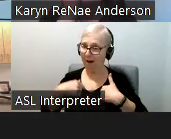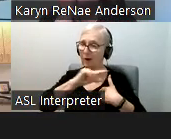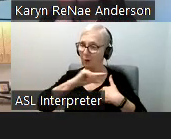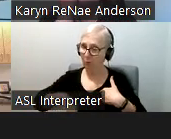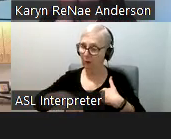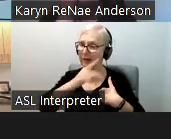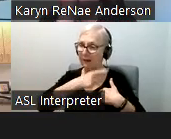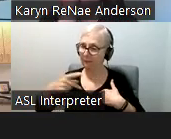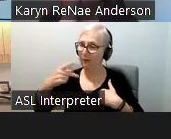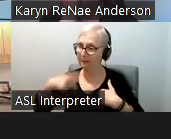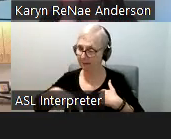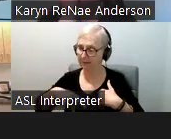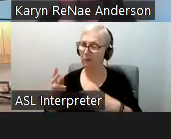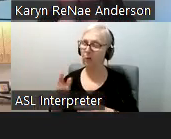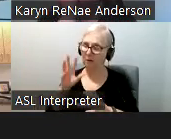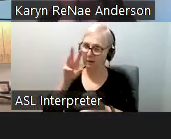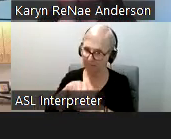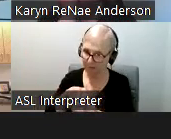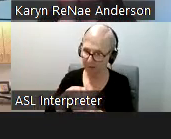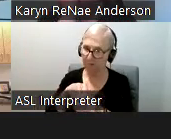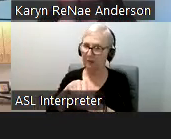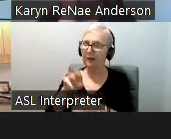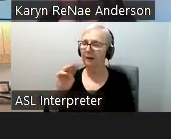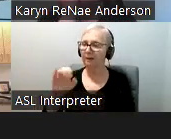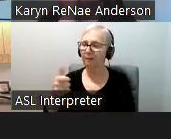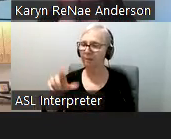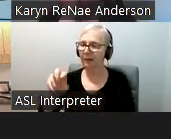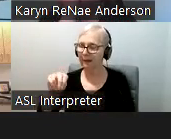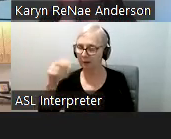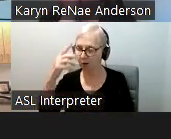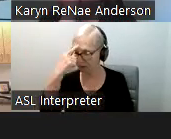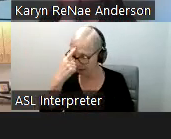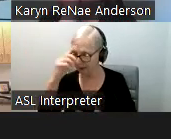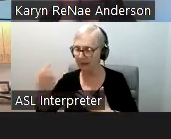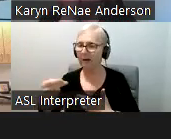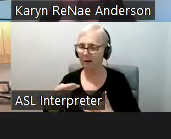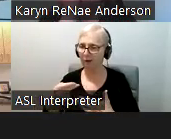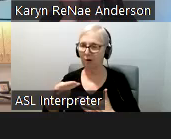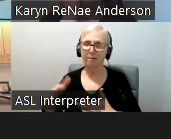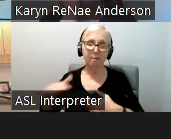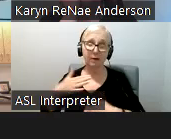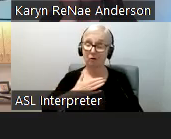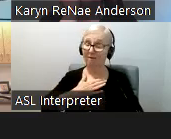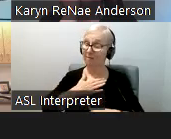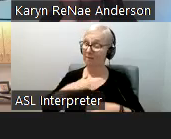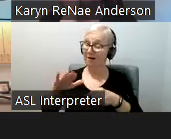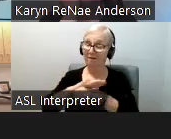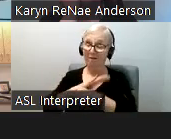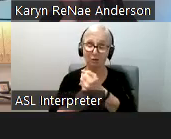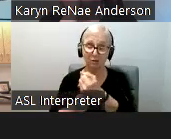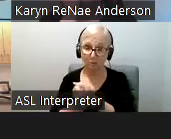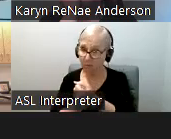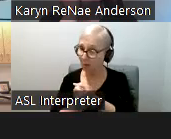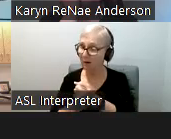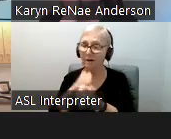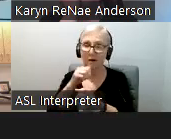this. And I believe, Megan, you're also looking at hiring. So you have my full support as far as bandwidth, not to take